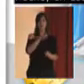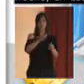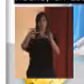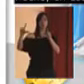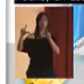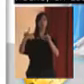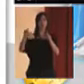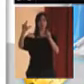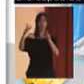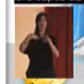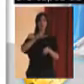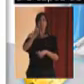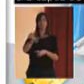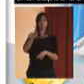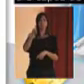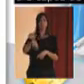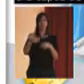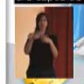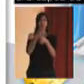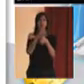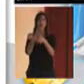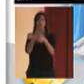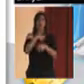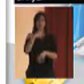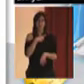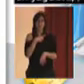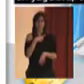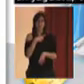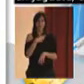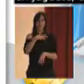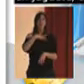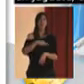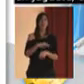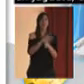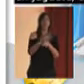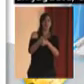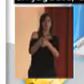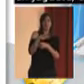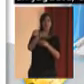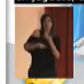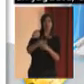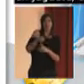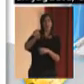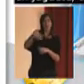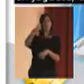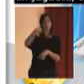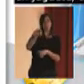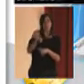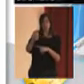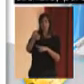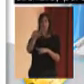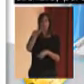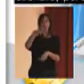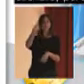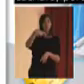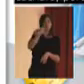a child that was not able to use a push button to work with